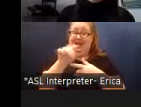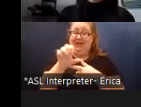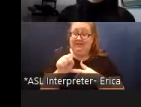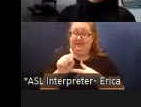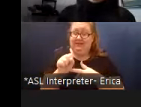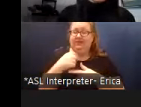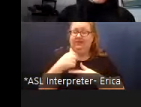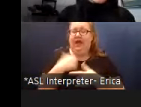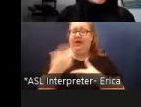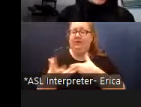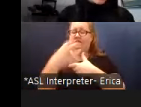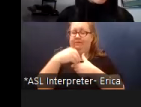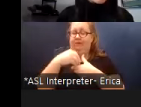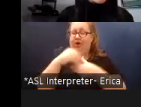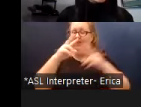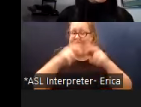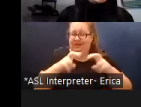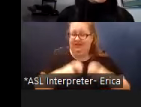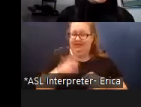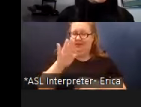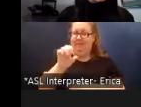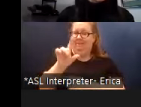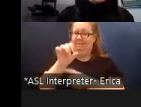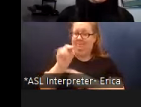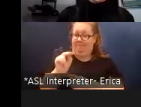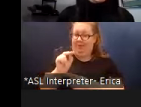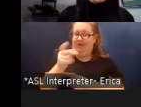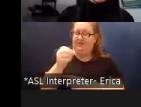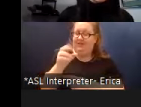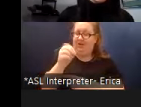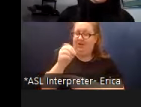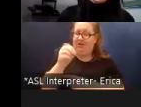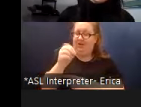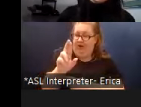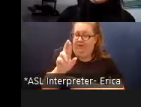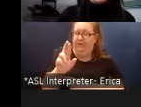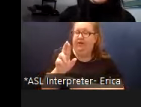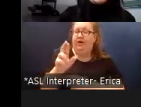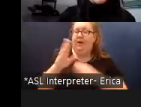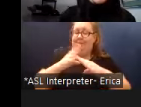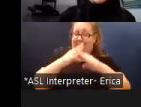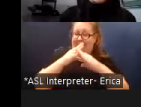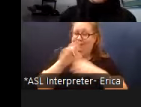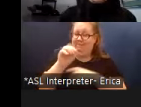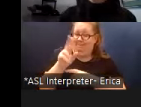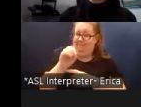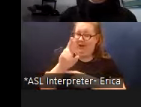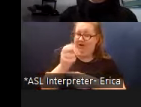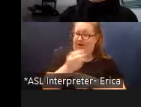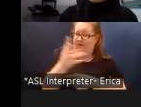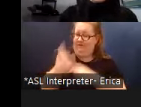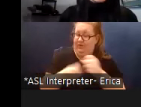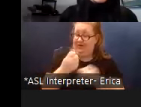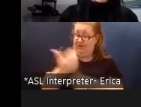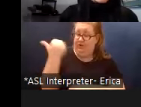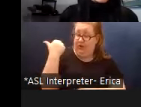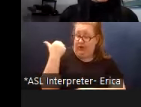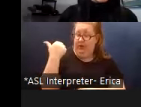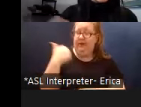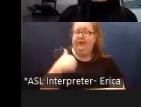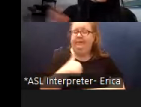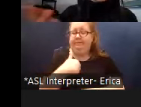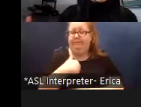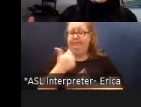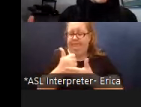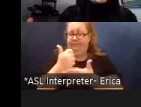of an assessment of the Boston Harbor Barrier. We did a feasibility study for the Boston Harbor Barrier a few years ago, and I helped